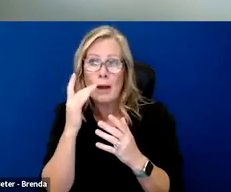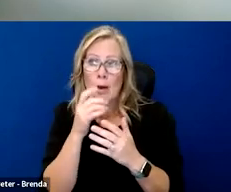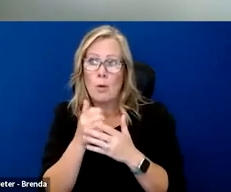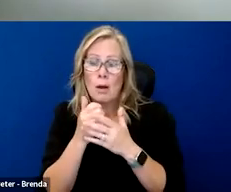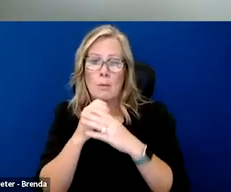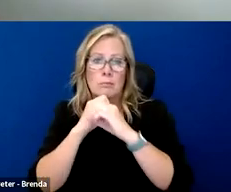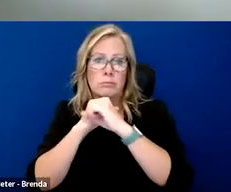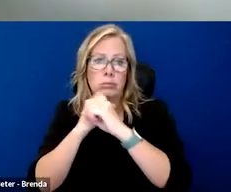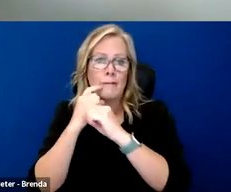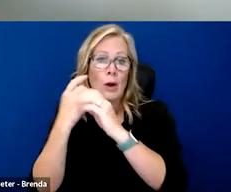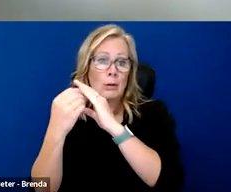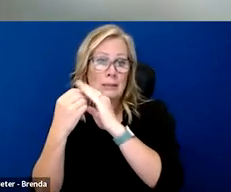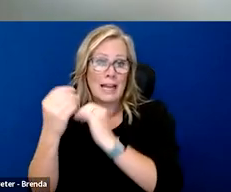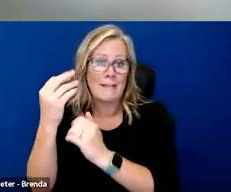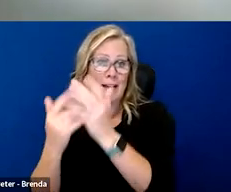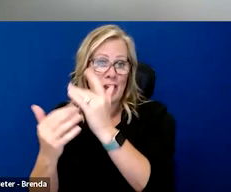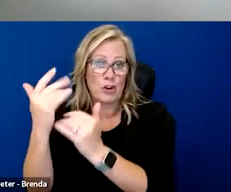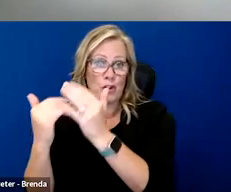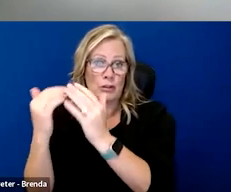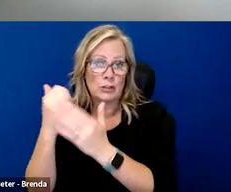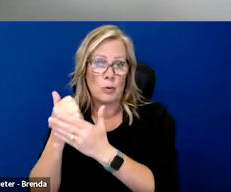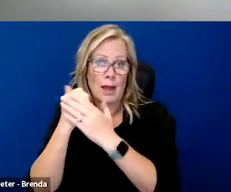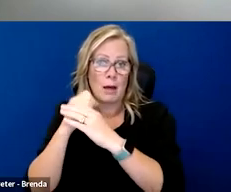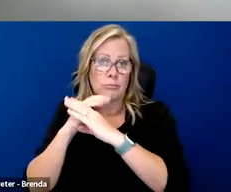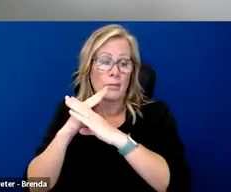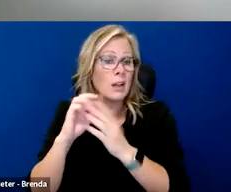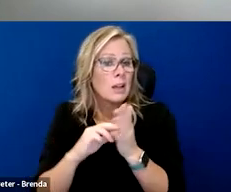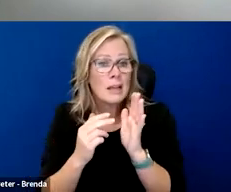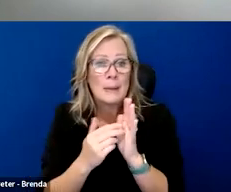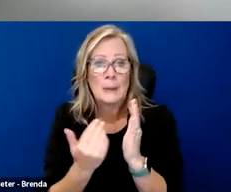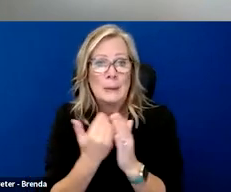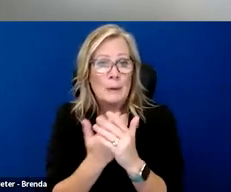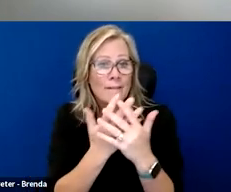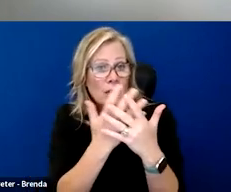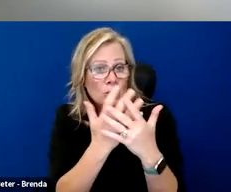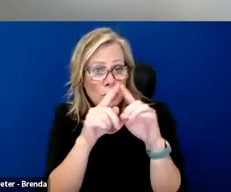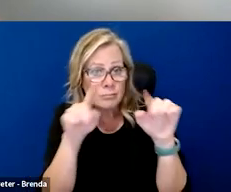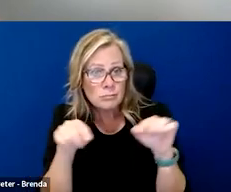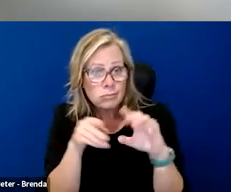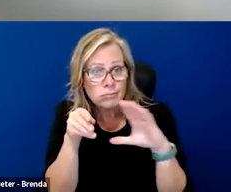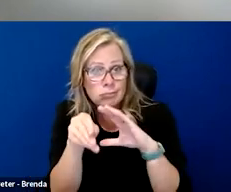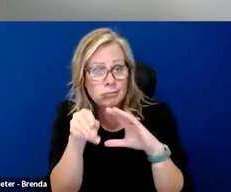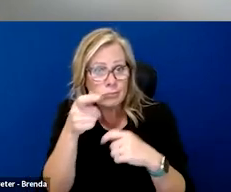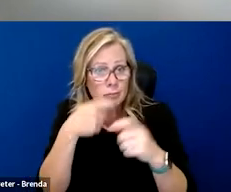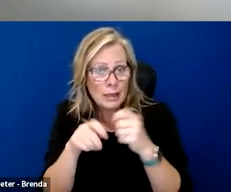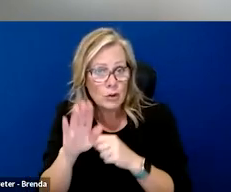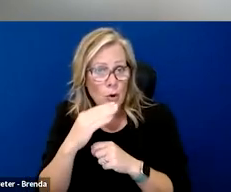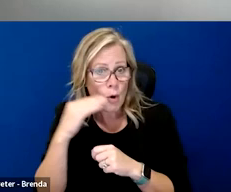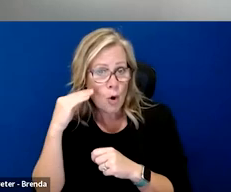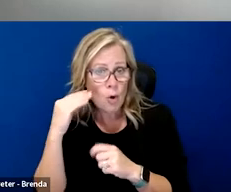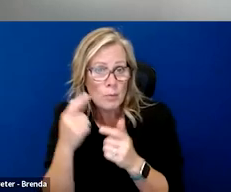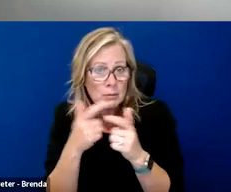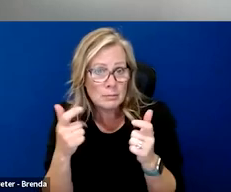smoke. So this will involve, in some cases, upgrading filters over the course of time. There's a major challenge